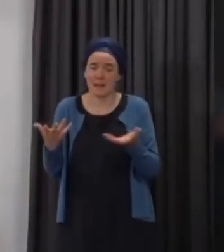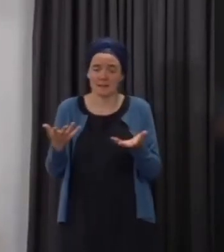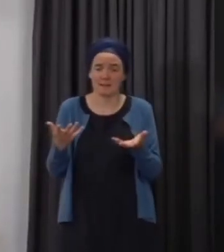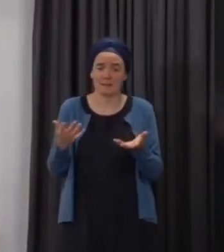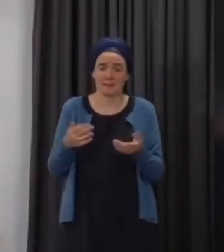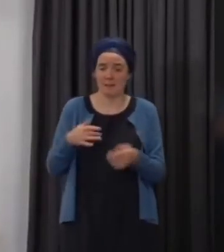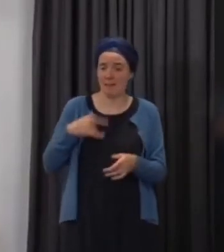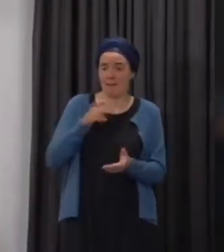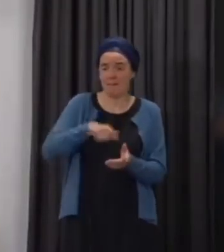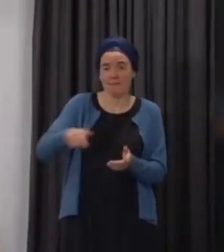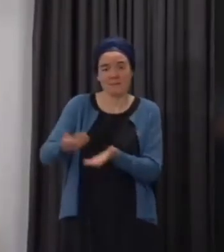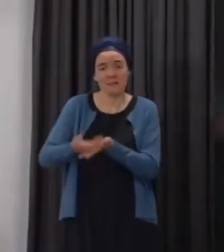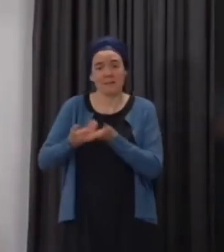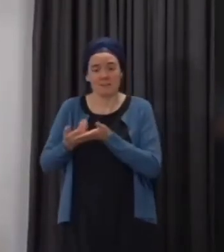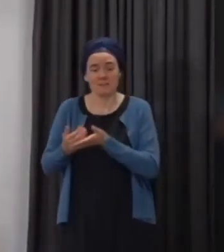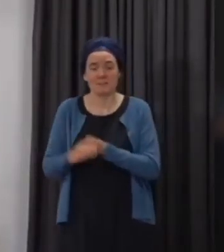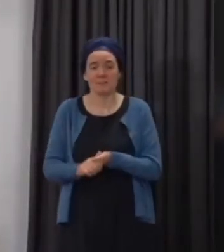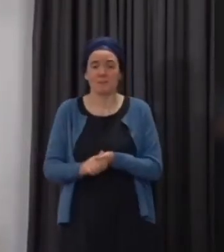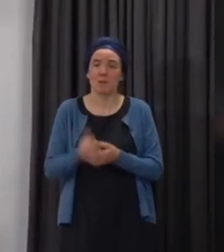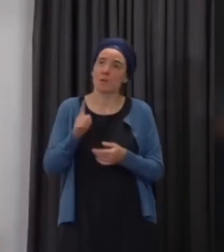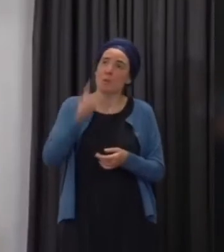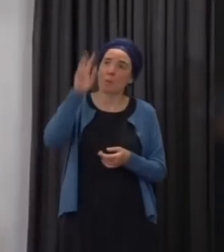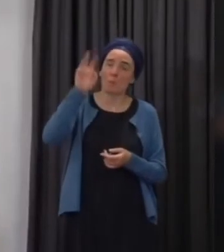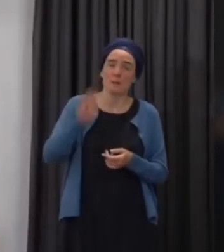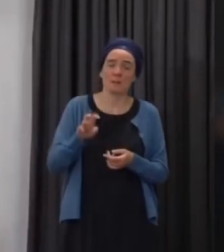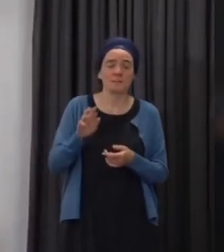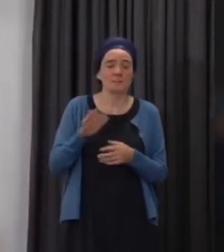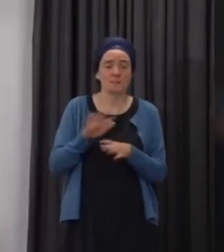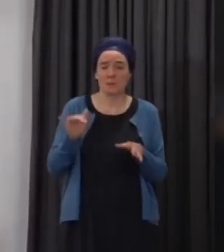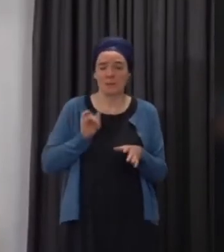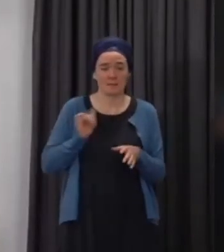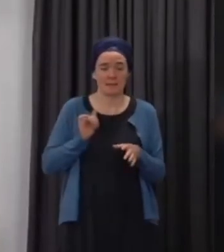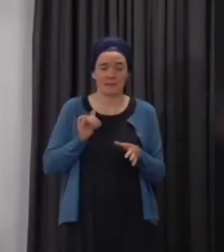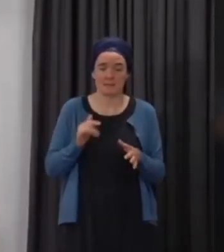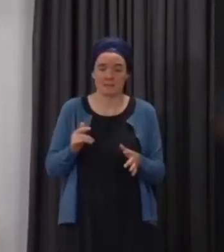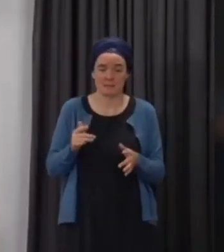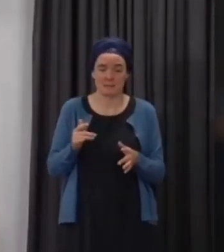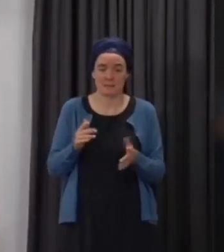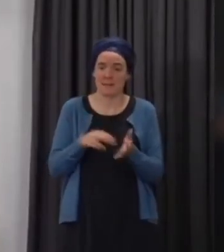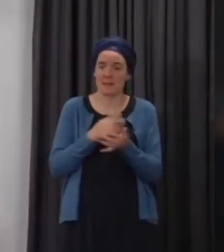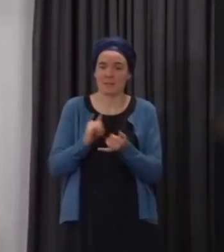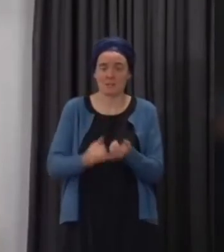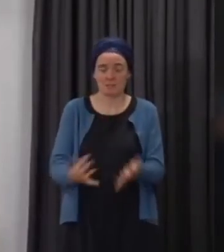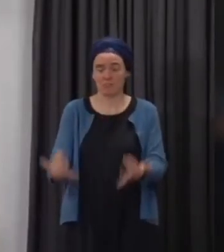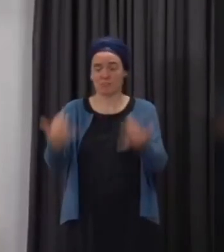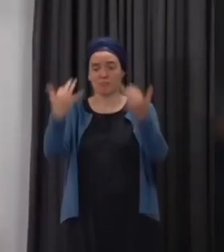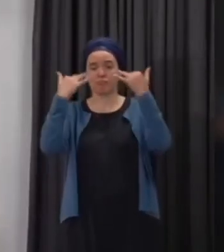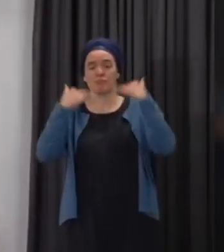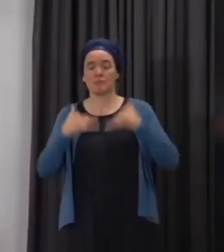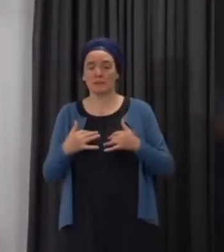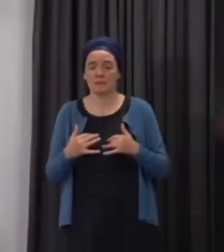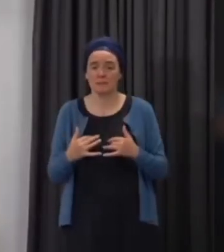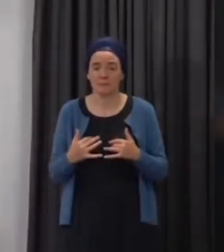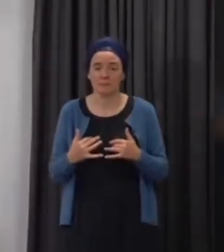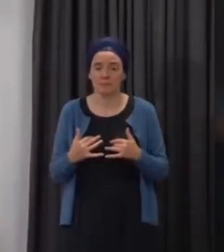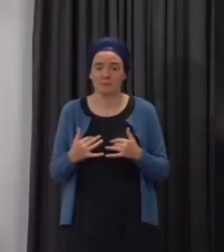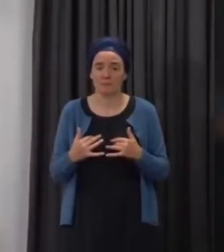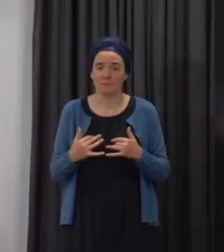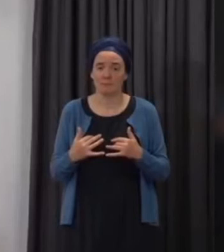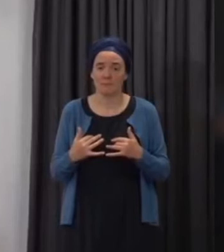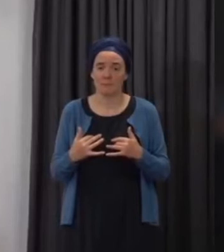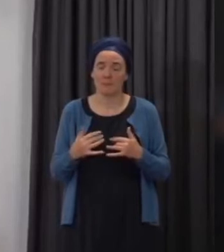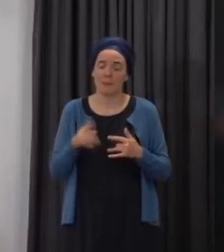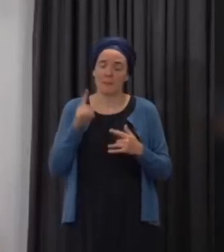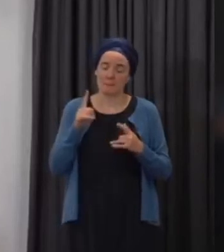been overwhelmed. Now in North Wales, we don't expect the system to be overwhelmed, but it is at a different level in, if you like, the curve of